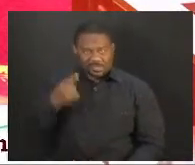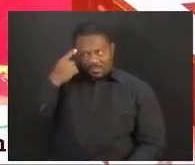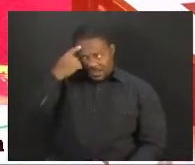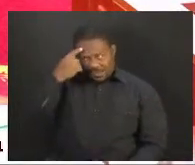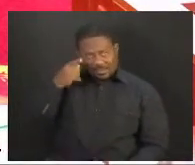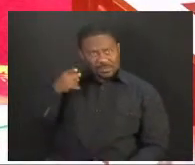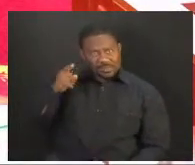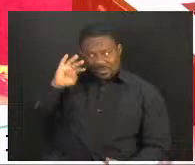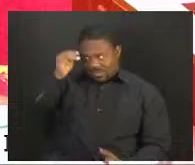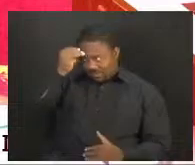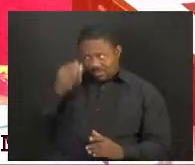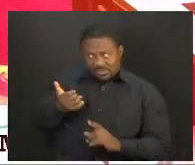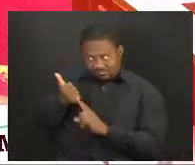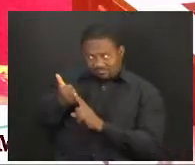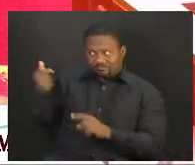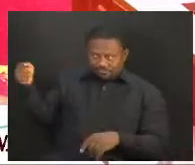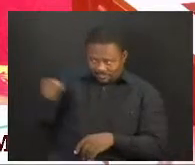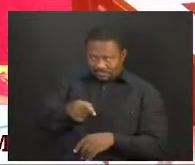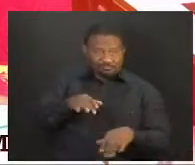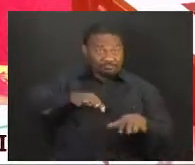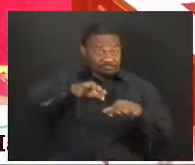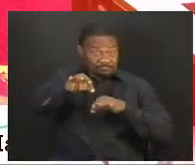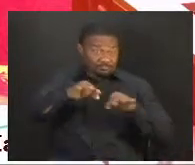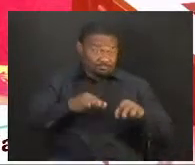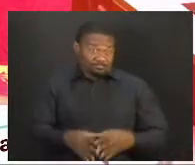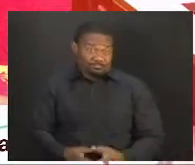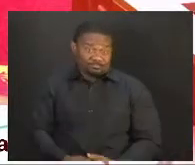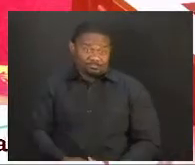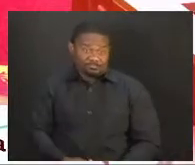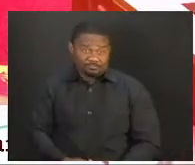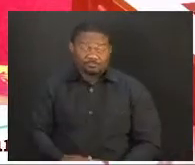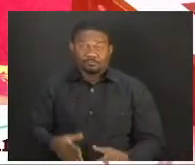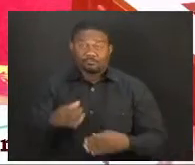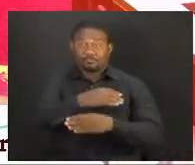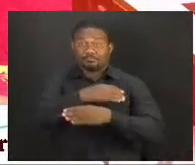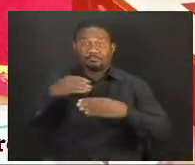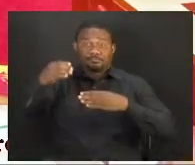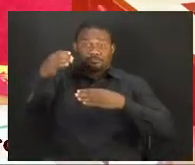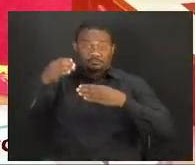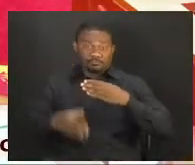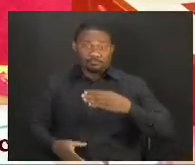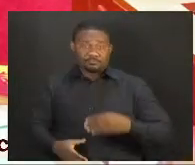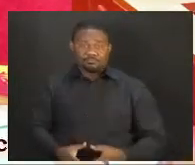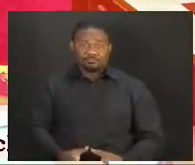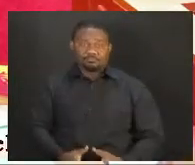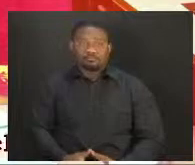made to do so. Right Honorable Speaker, in conclusion,